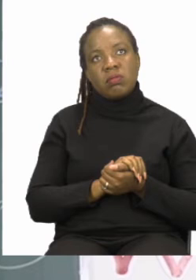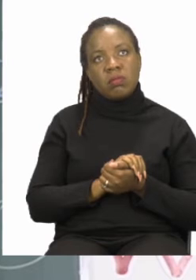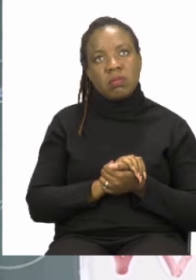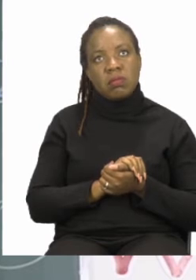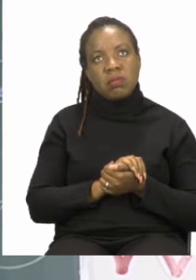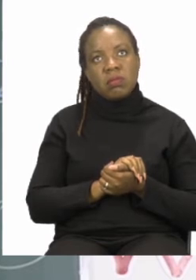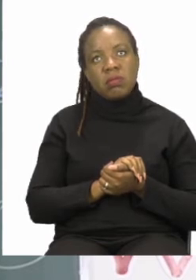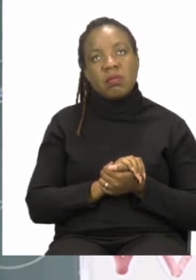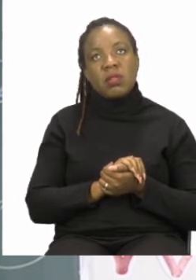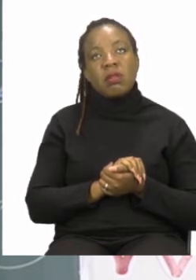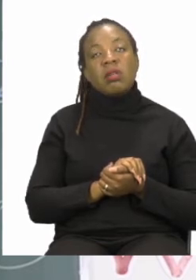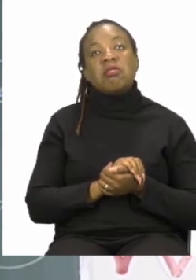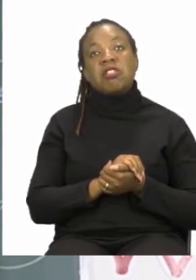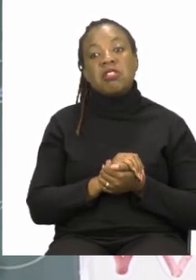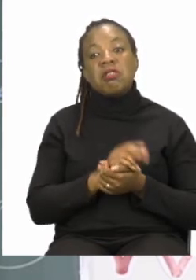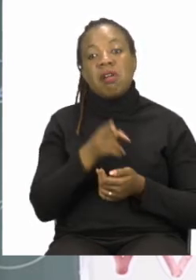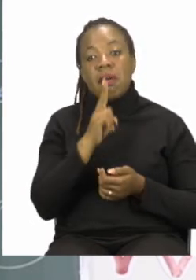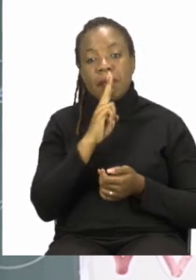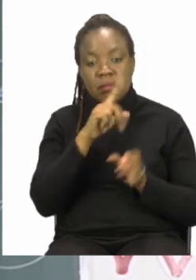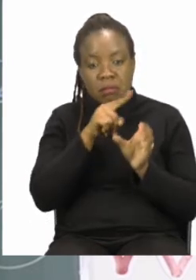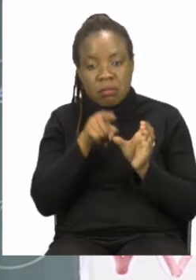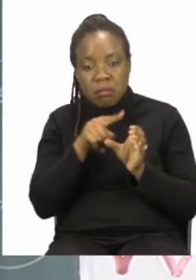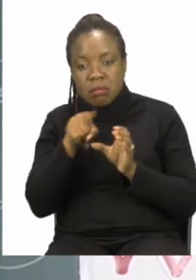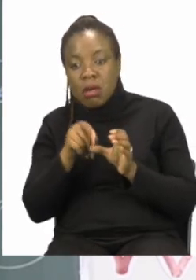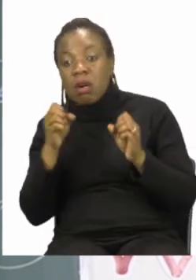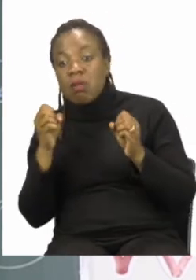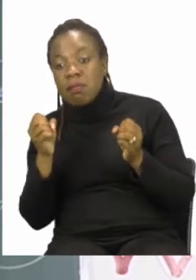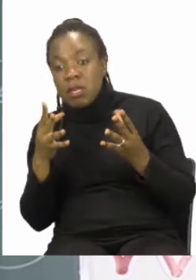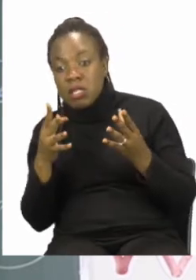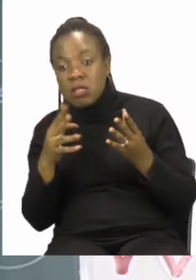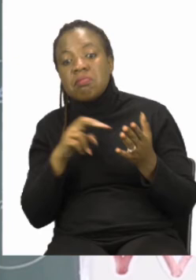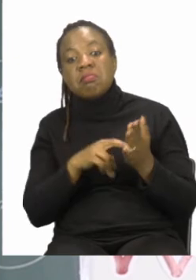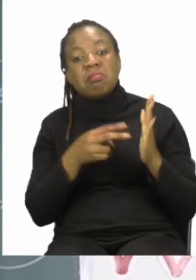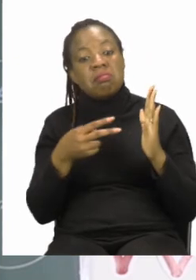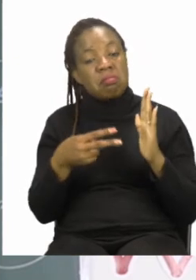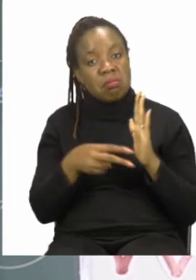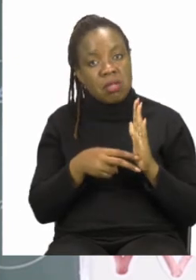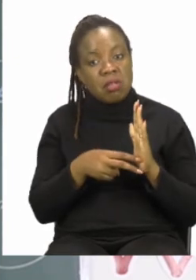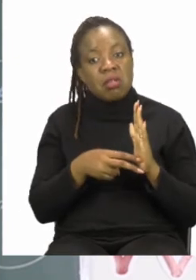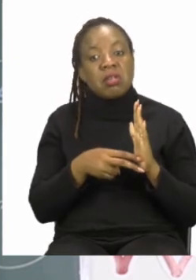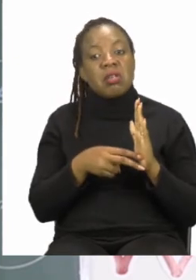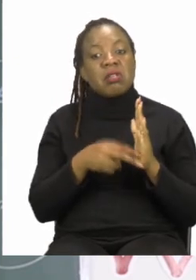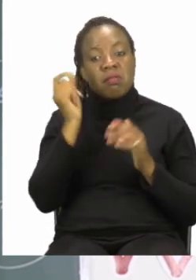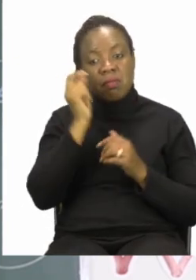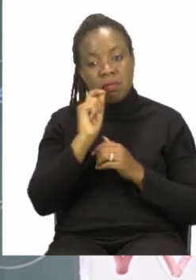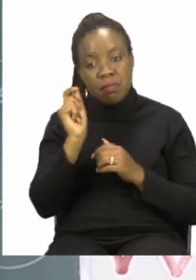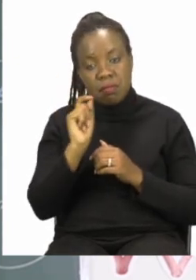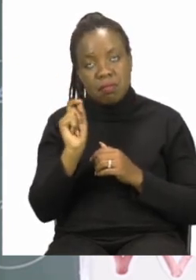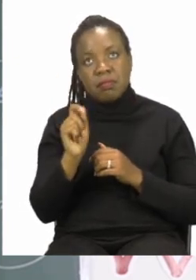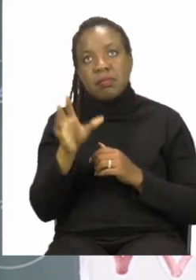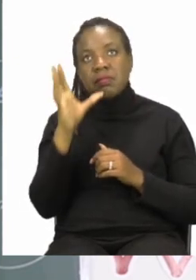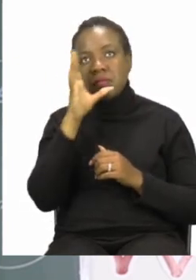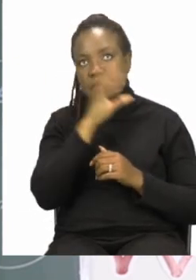answer is in each of our sets, that means it's the answer for the dash. So we're going